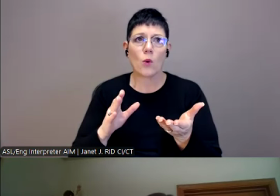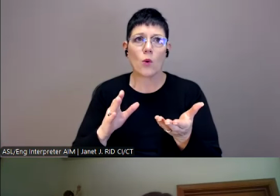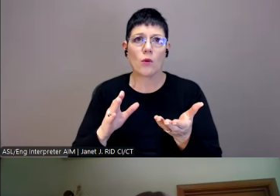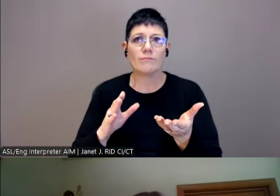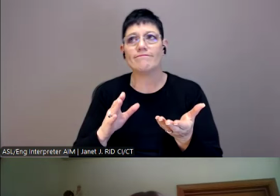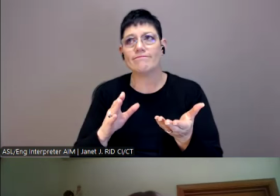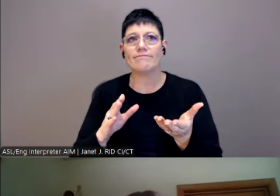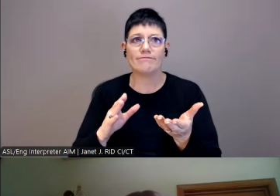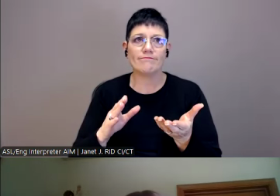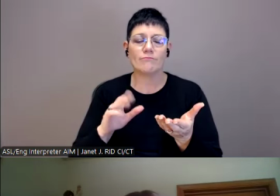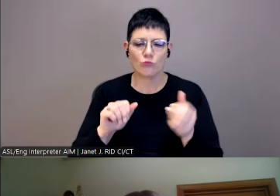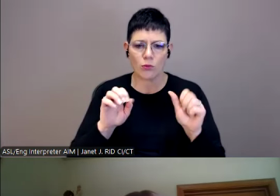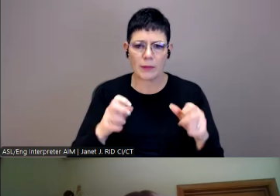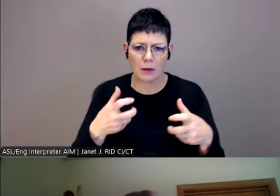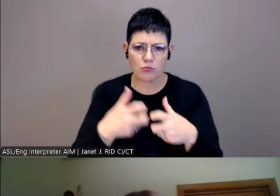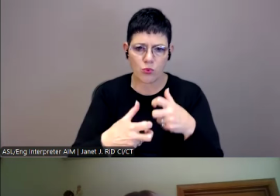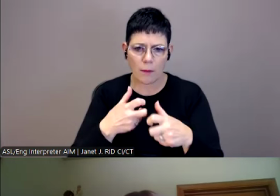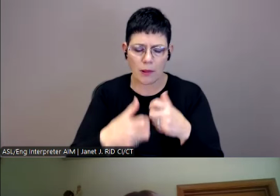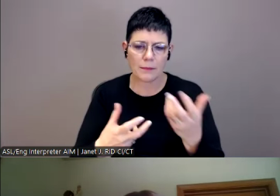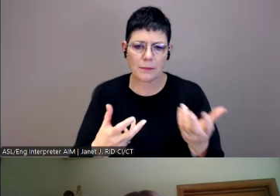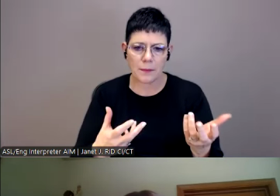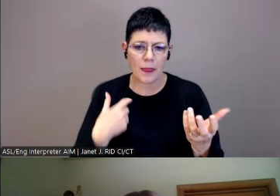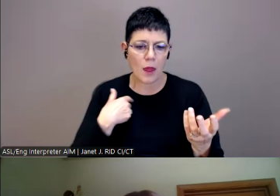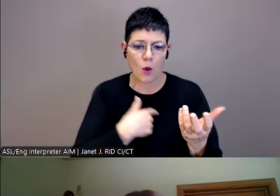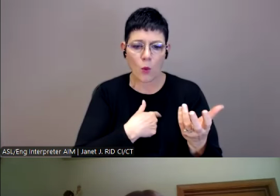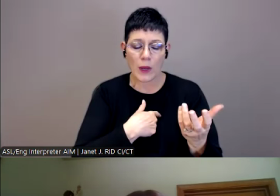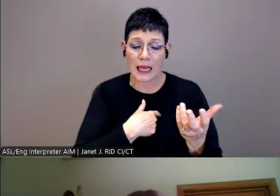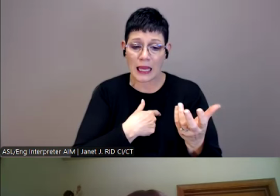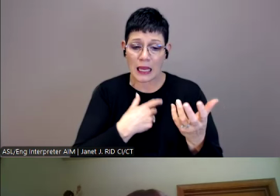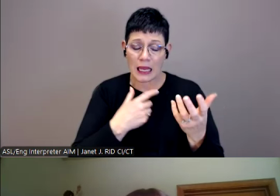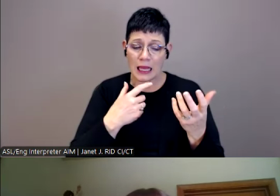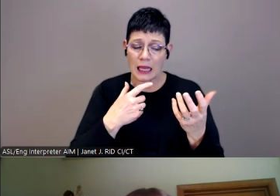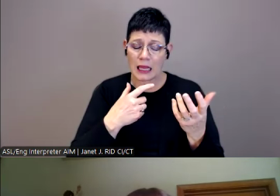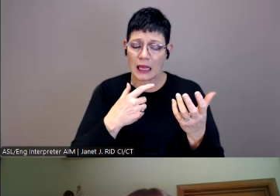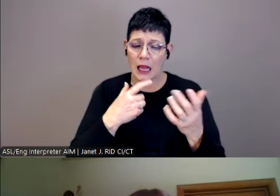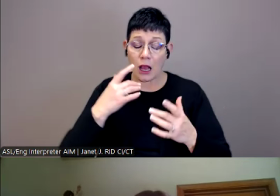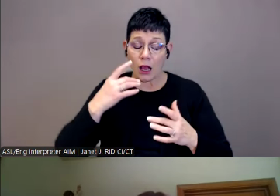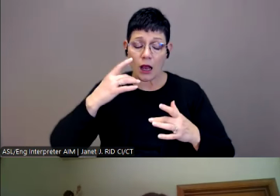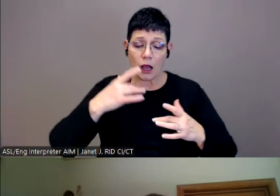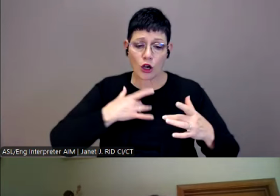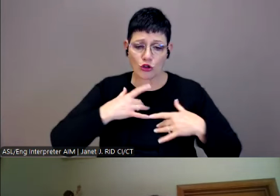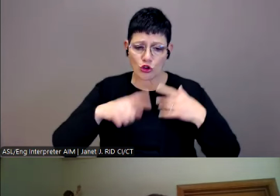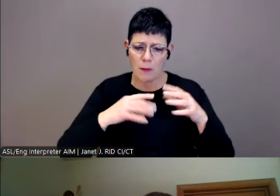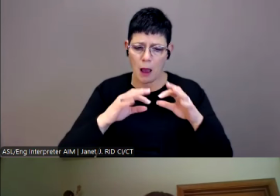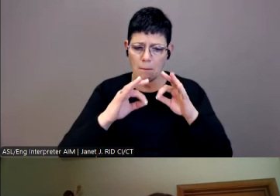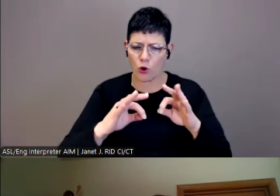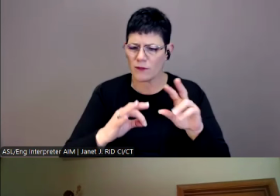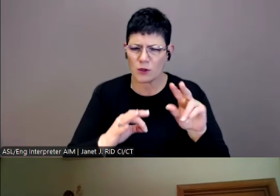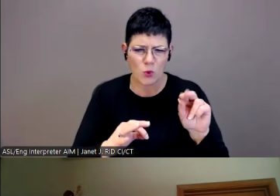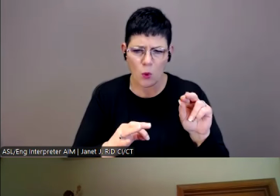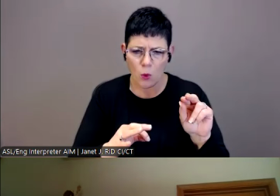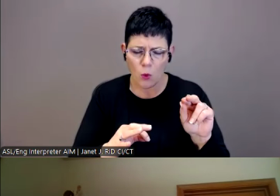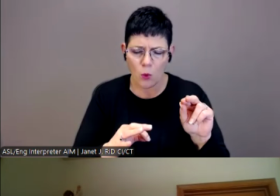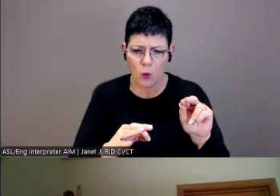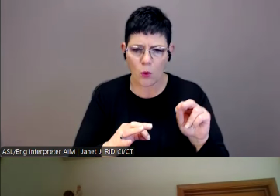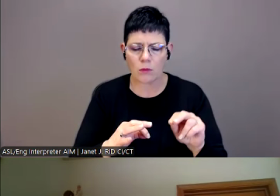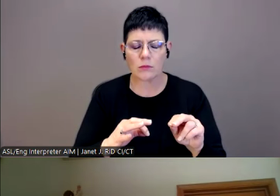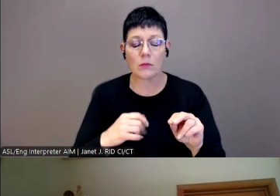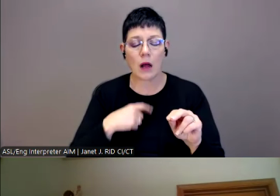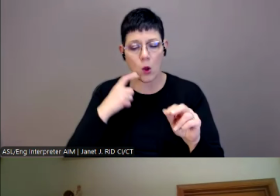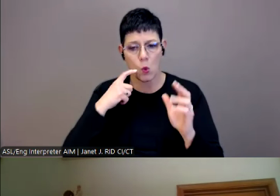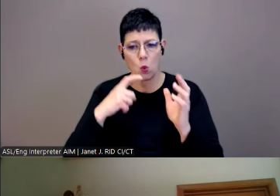problematic, because like you said, we don't need to be perfect. And really the biggest problem I see often is